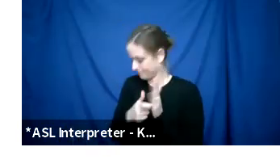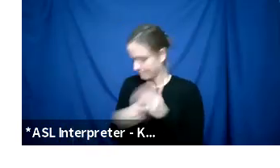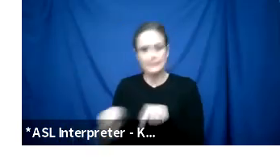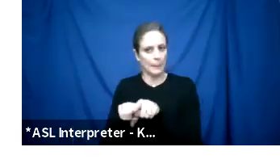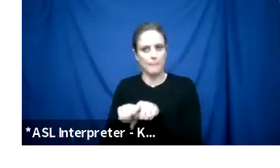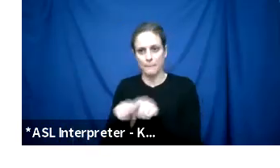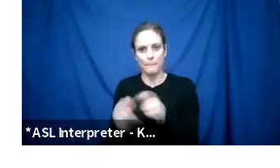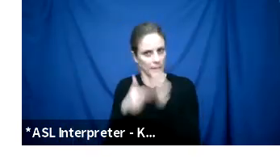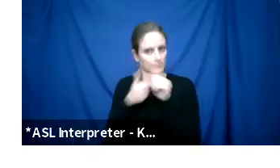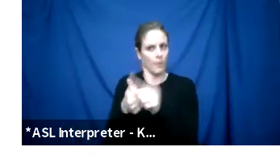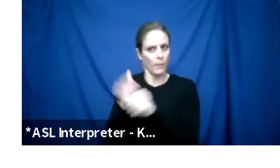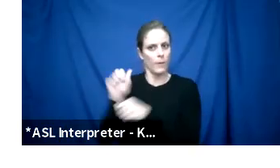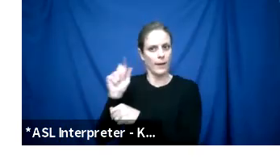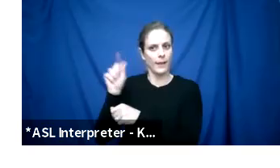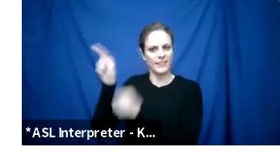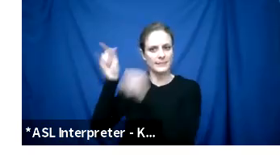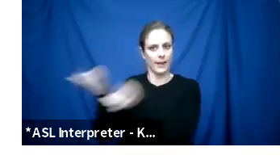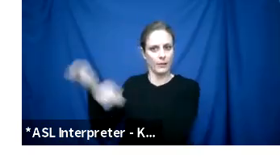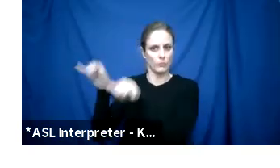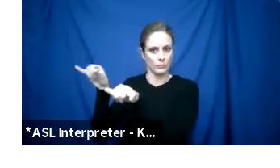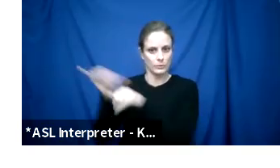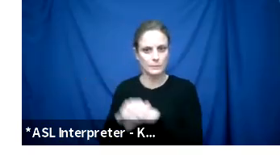be for other types of facilities.